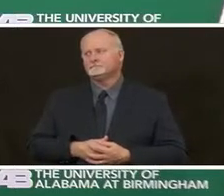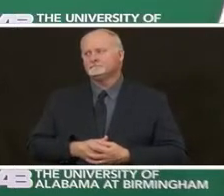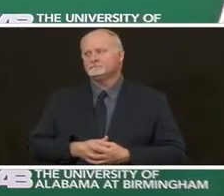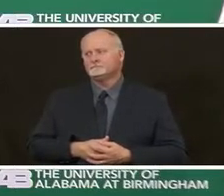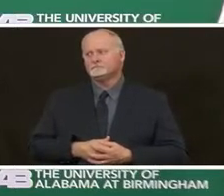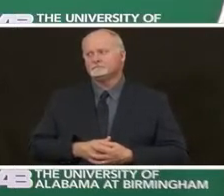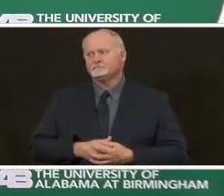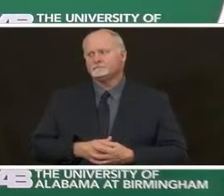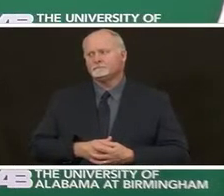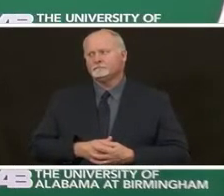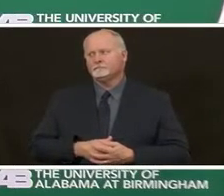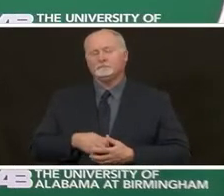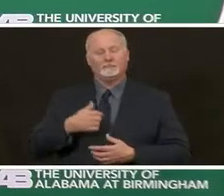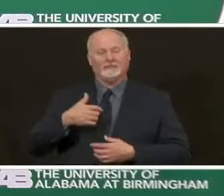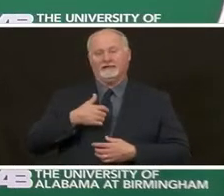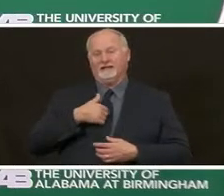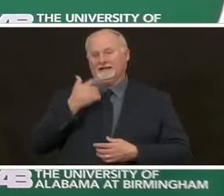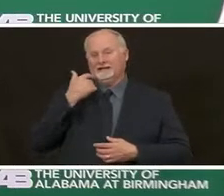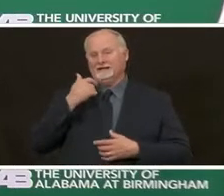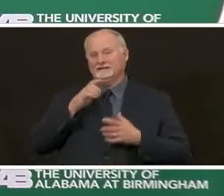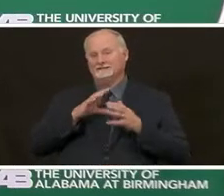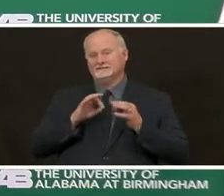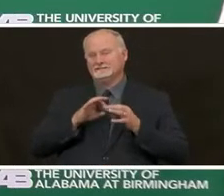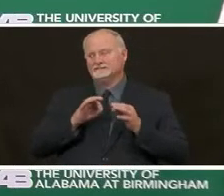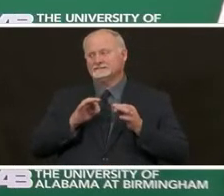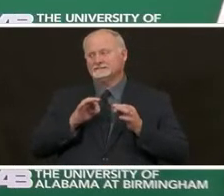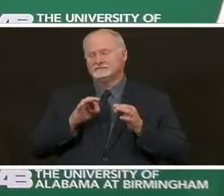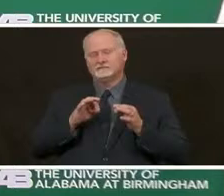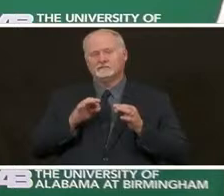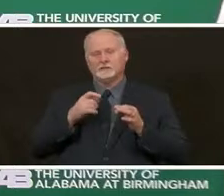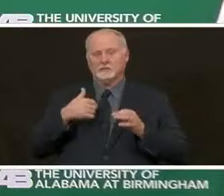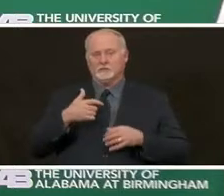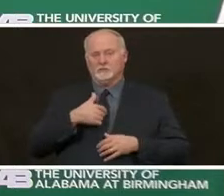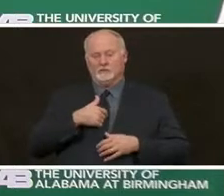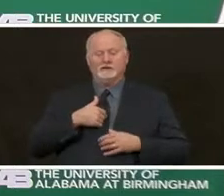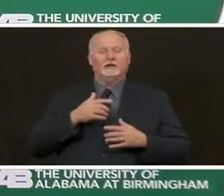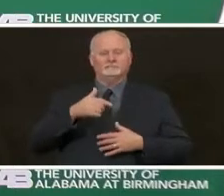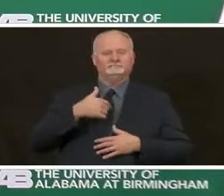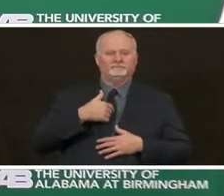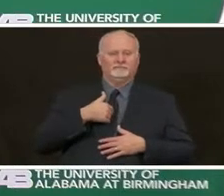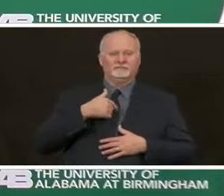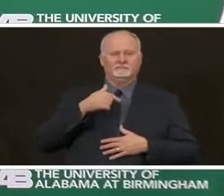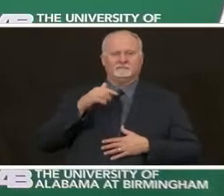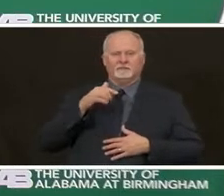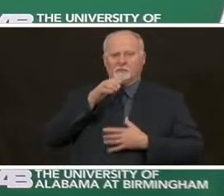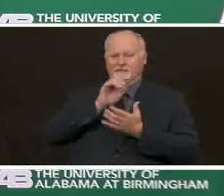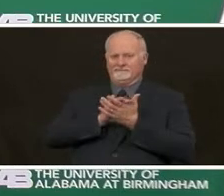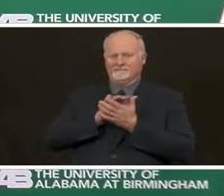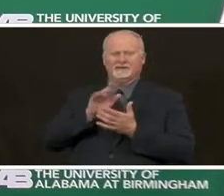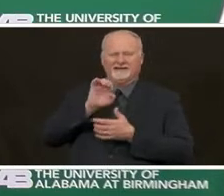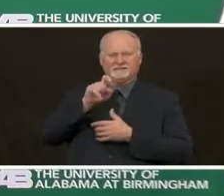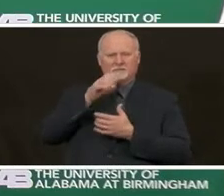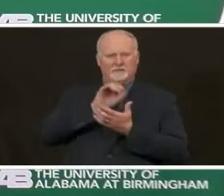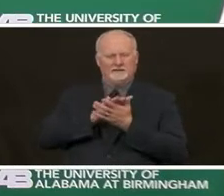So, as I said, we were going to donate Jim's organs.